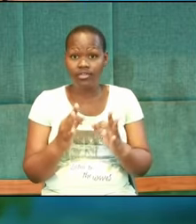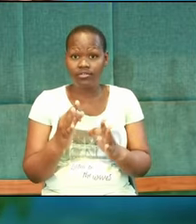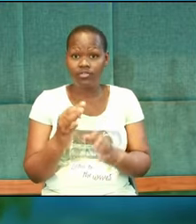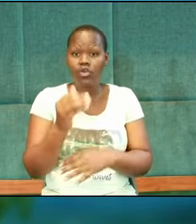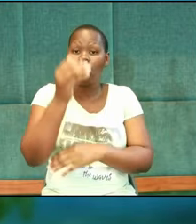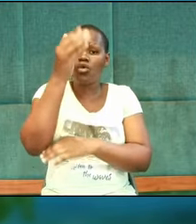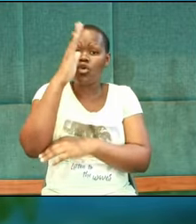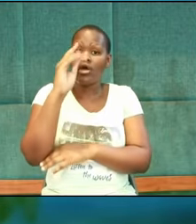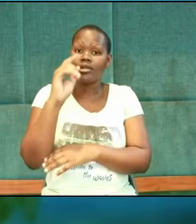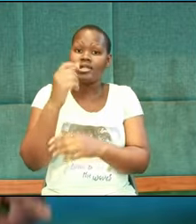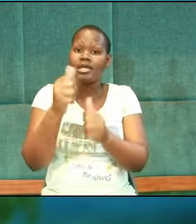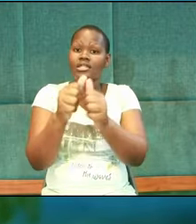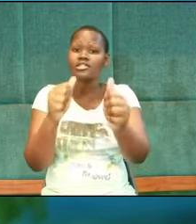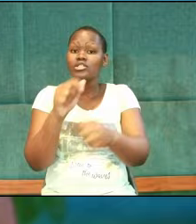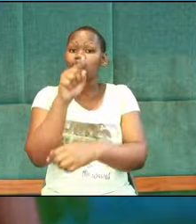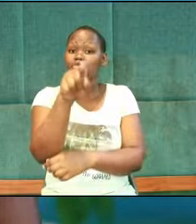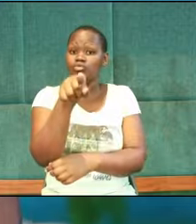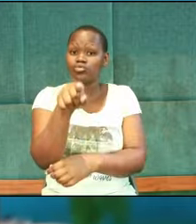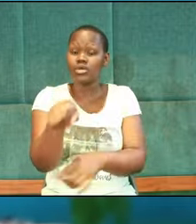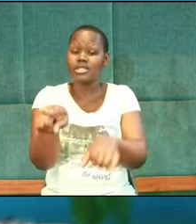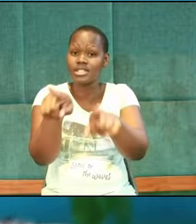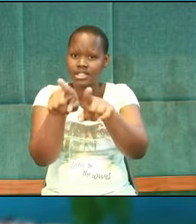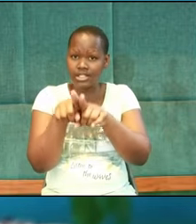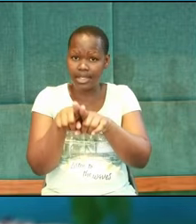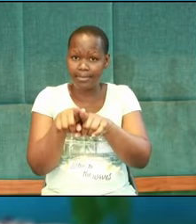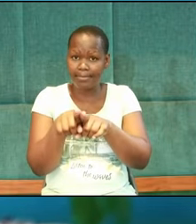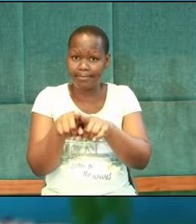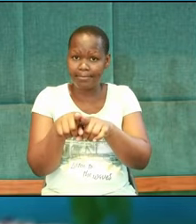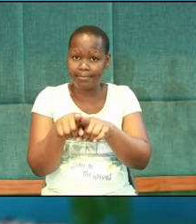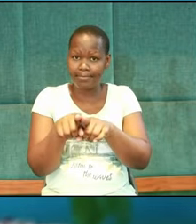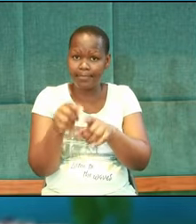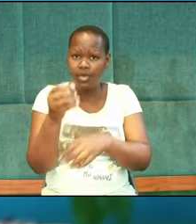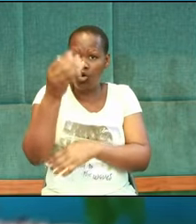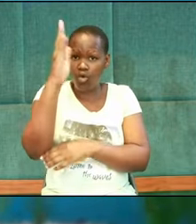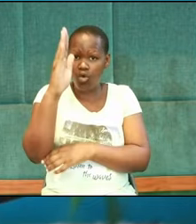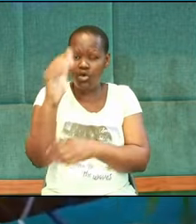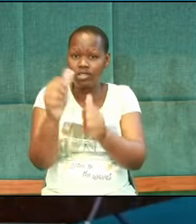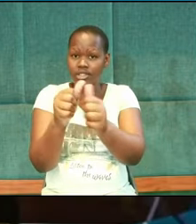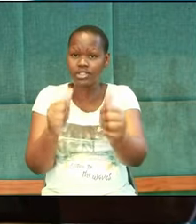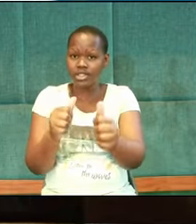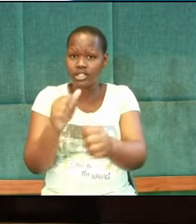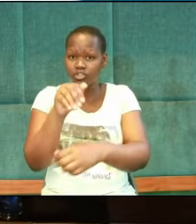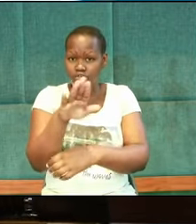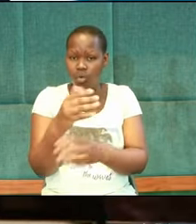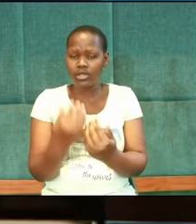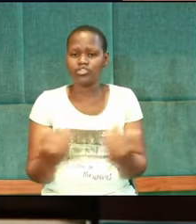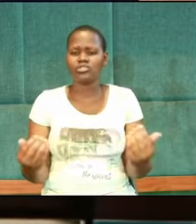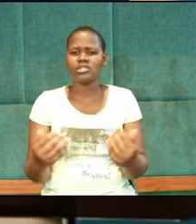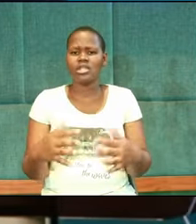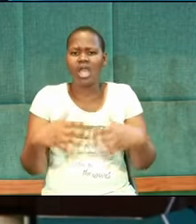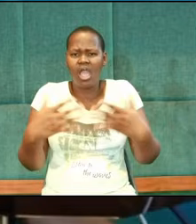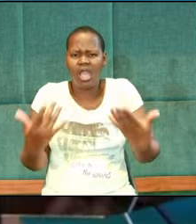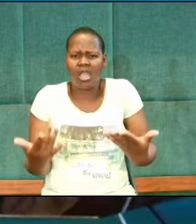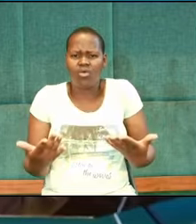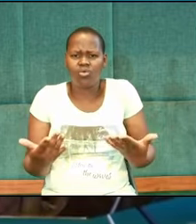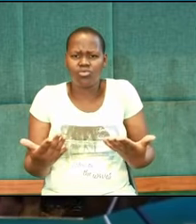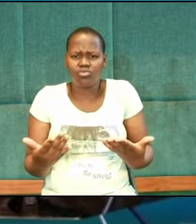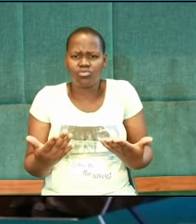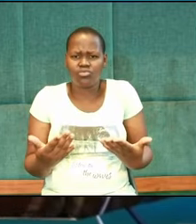rejected you, chances are that he has rejected your children. How did you bring them up? Innocent